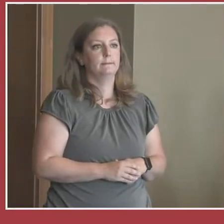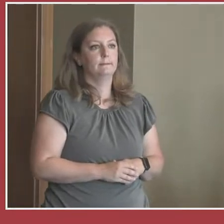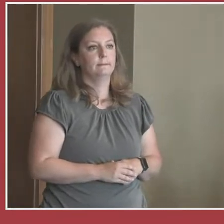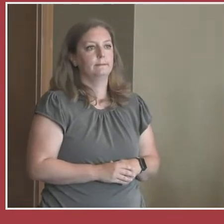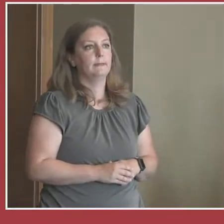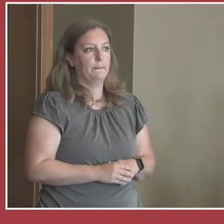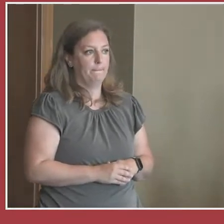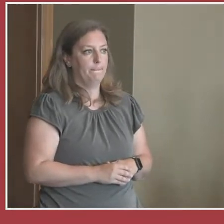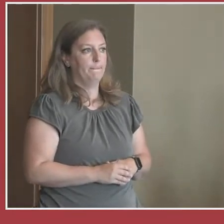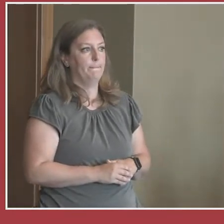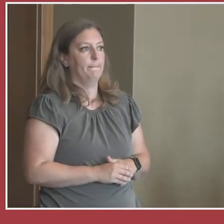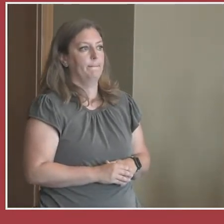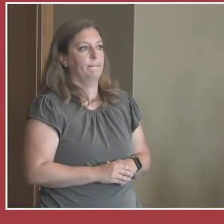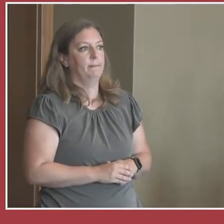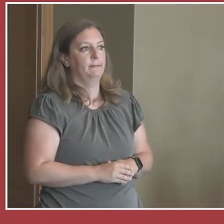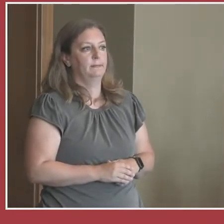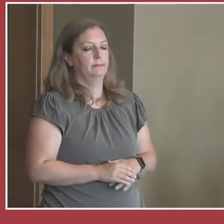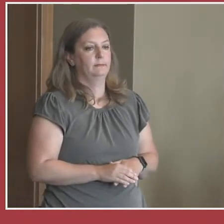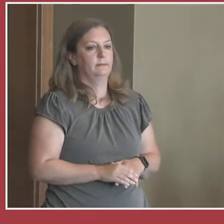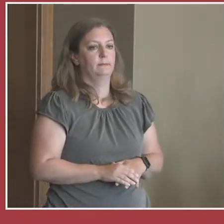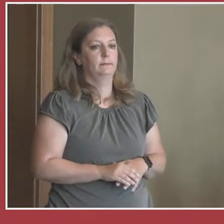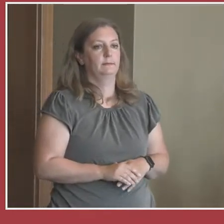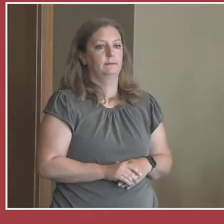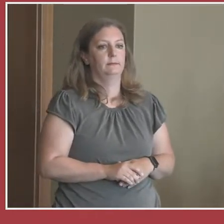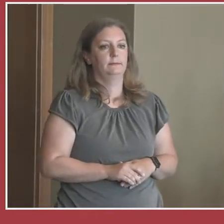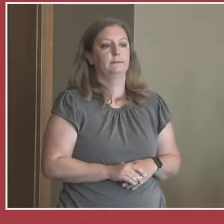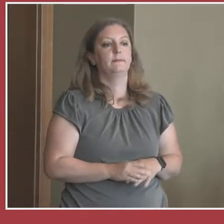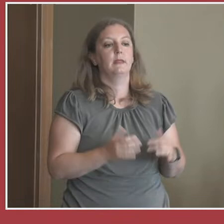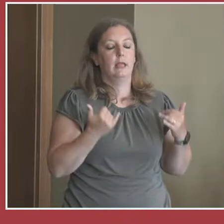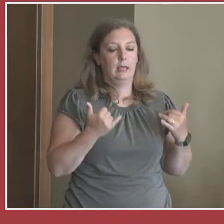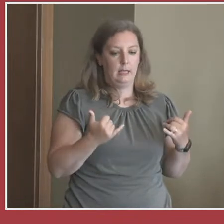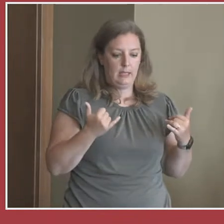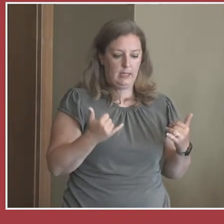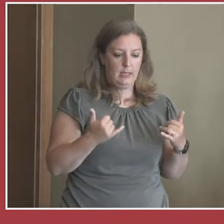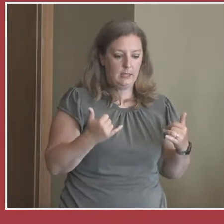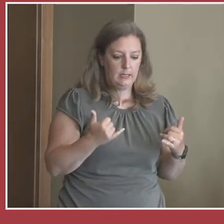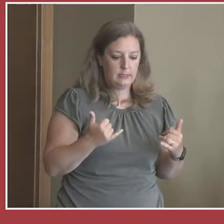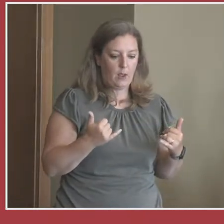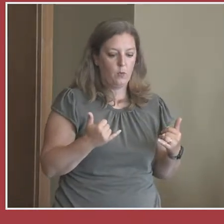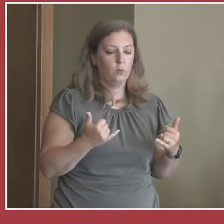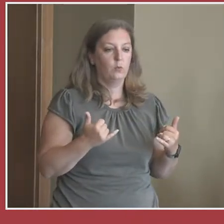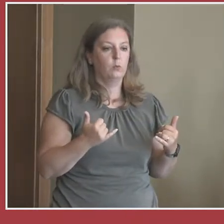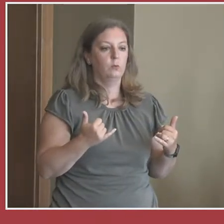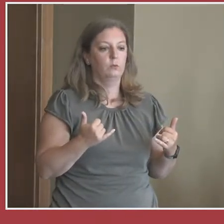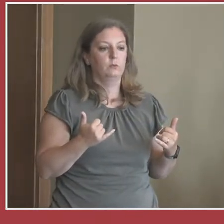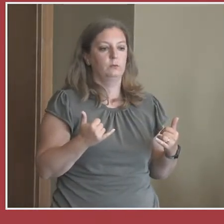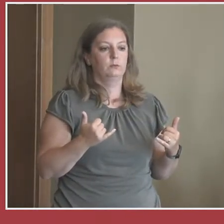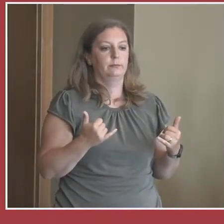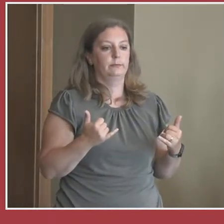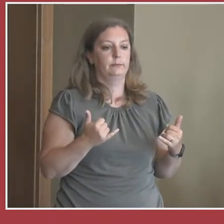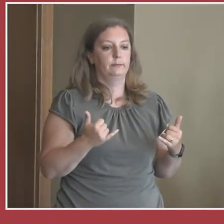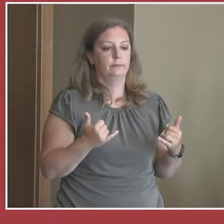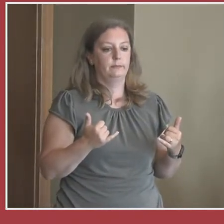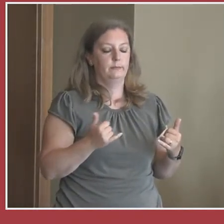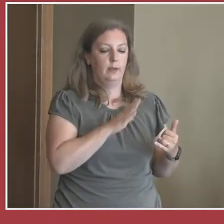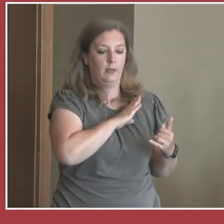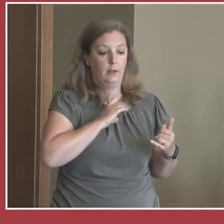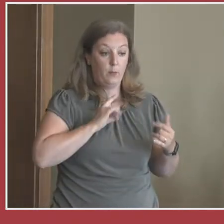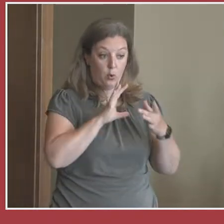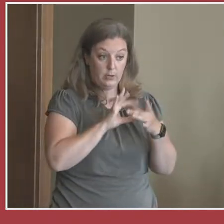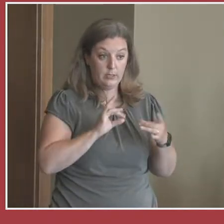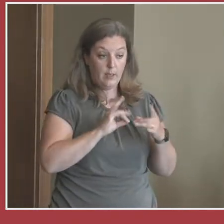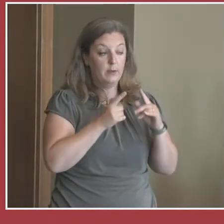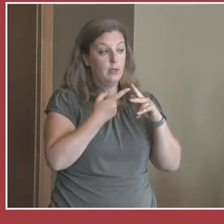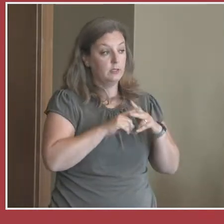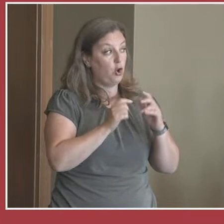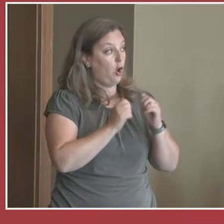All right, great. Then we are going to move into, that will come back to us, but we will move into board comments, and we will